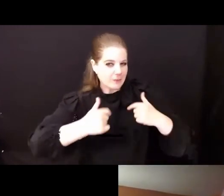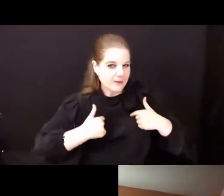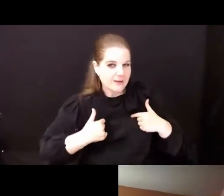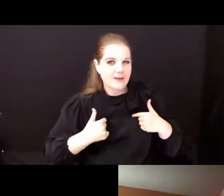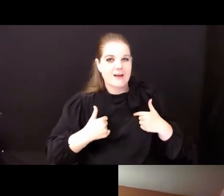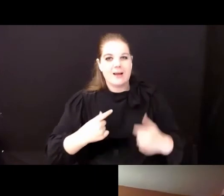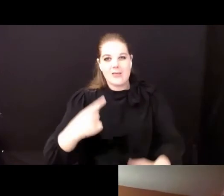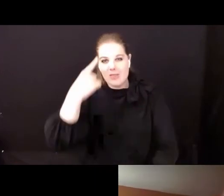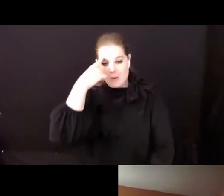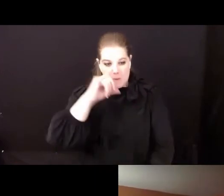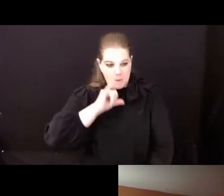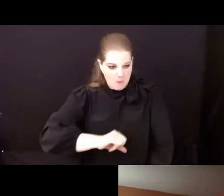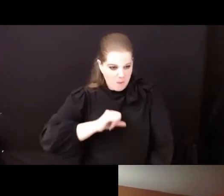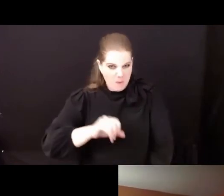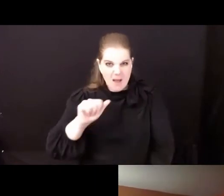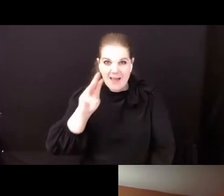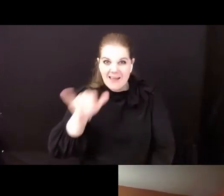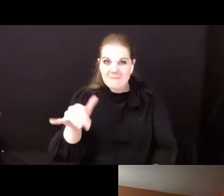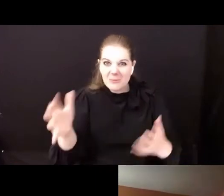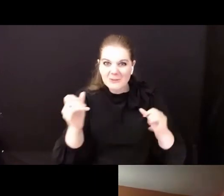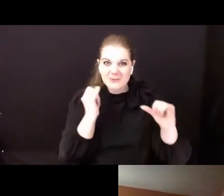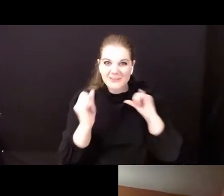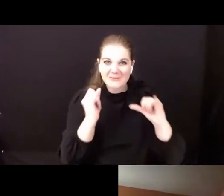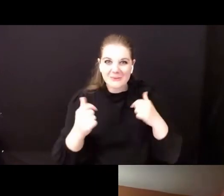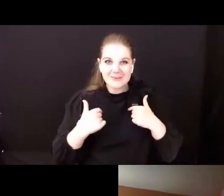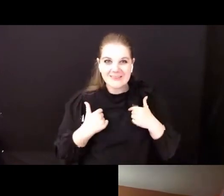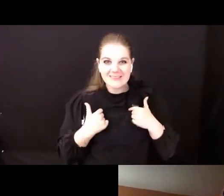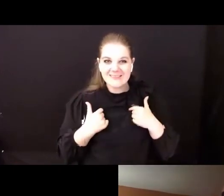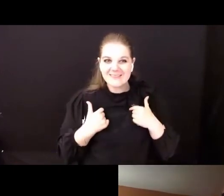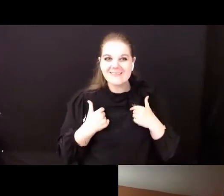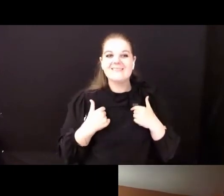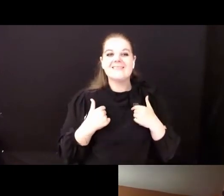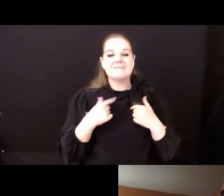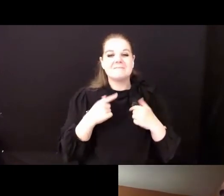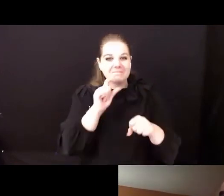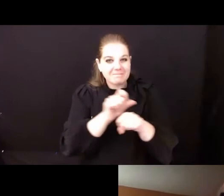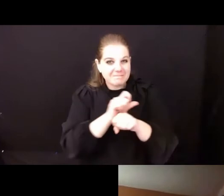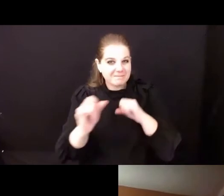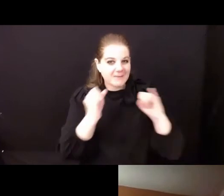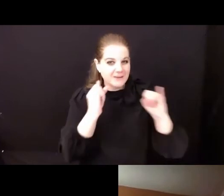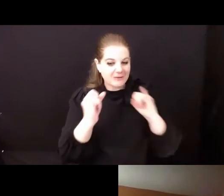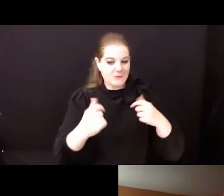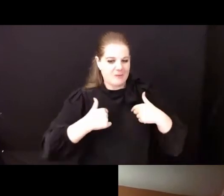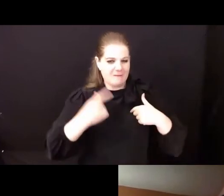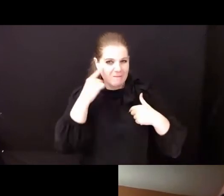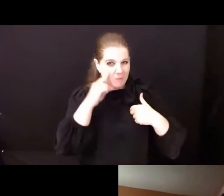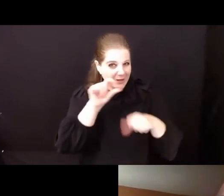you interviewed me was when you actually interviewed me for a job at